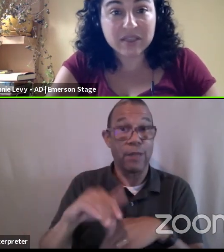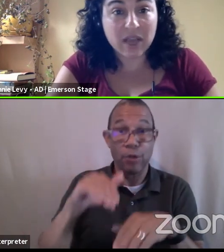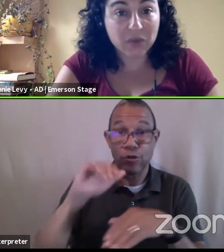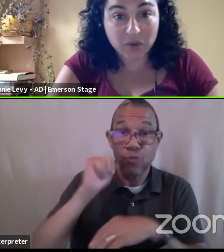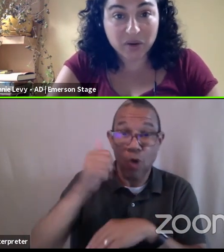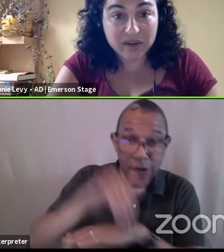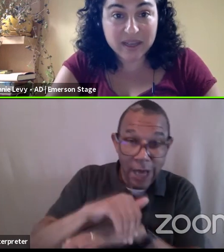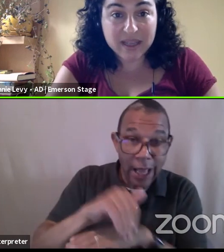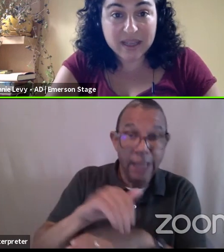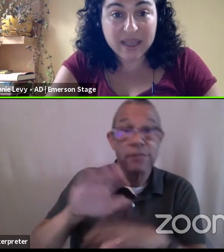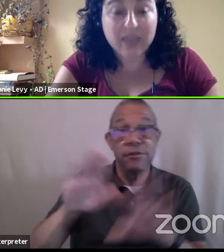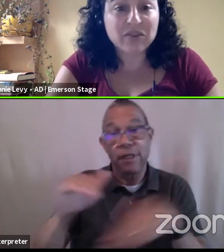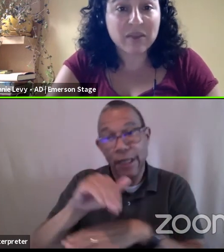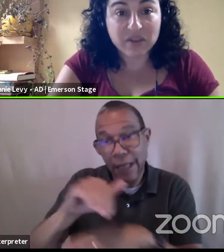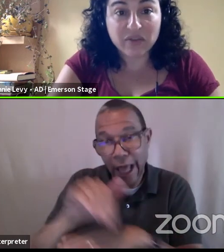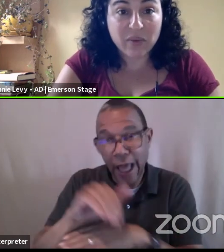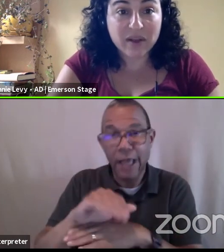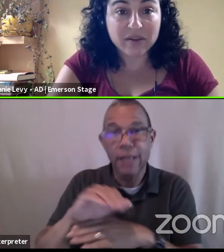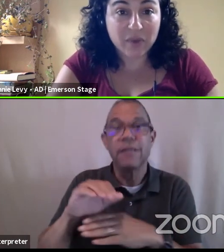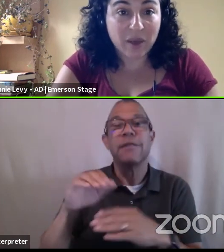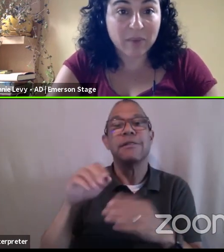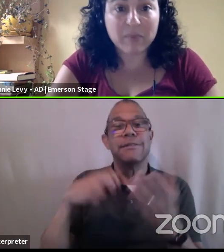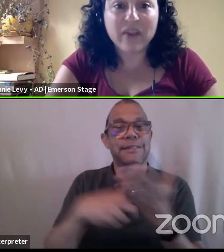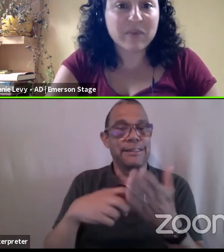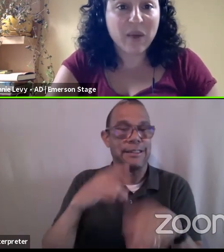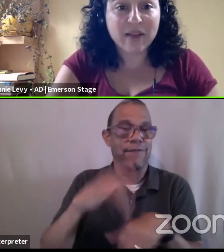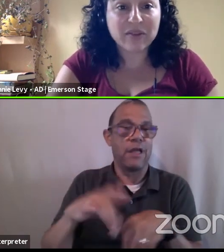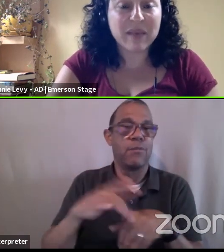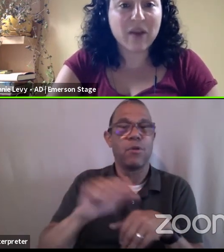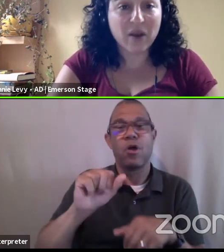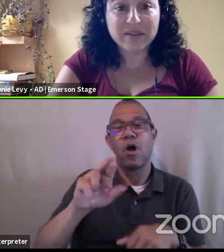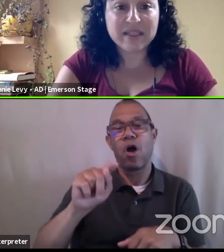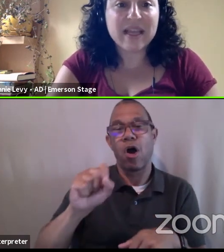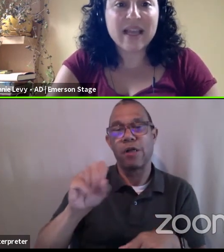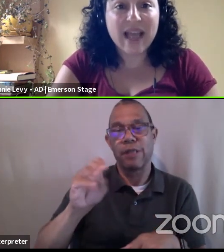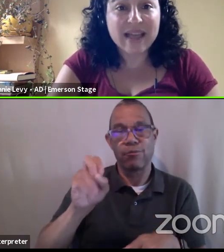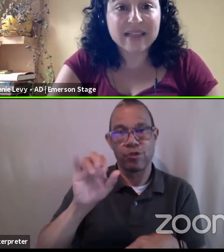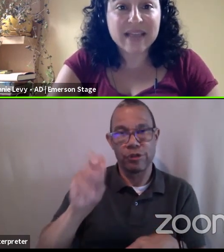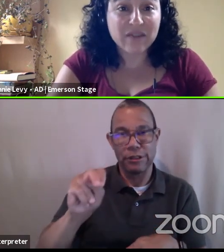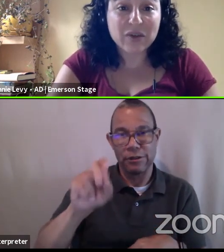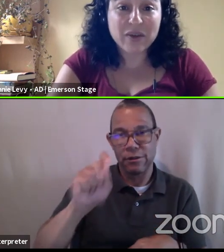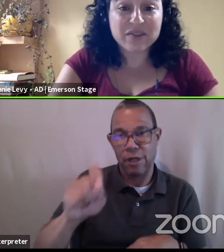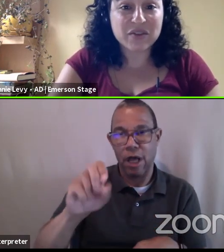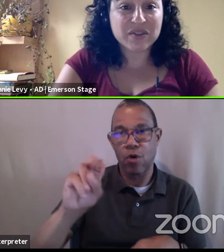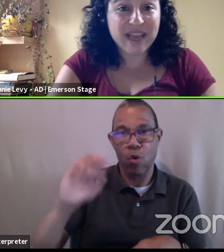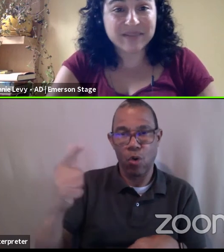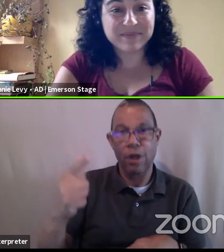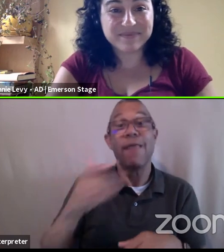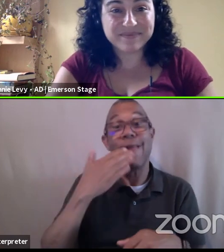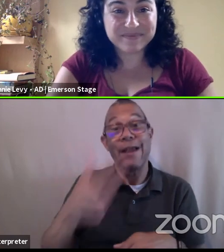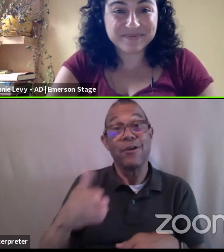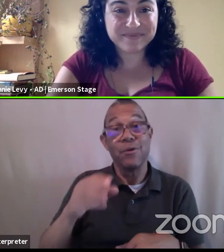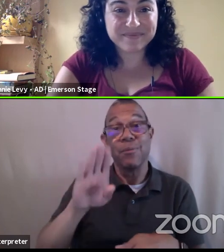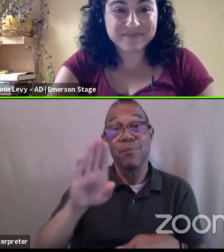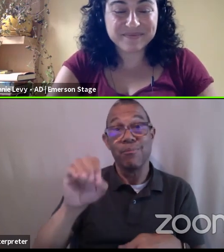emerson.org thank you so much everyone go out be brave be wild make art and have a good rest of your day